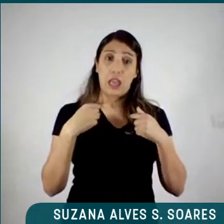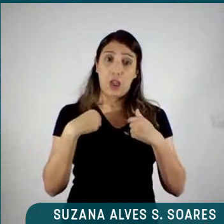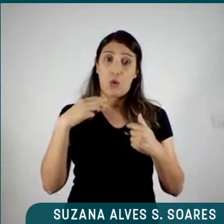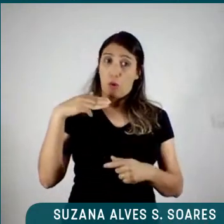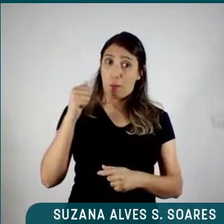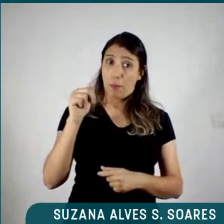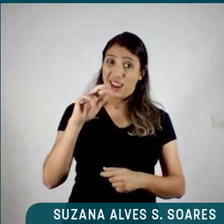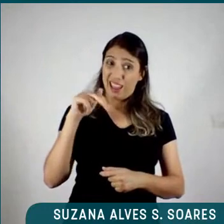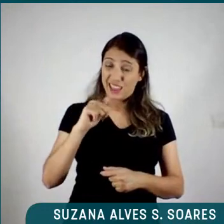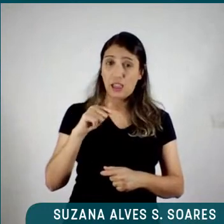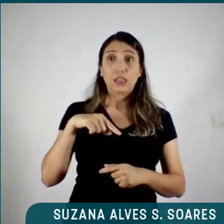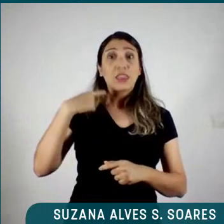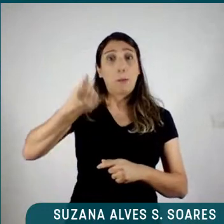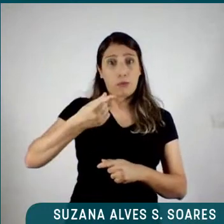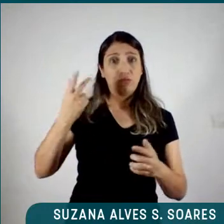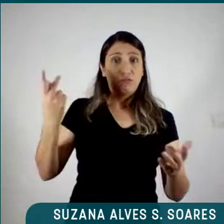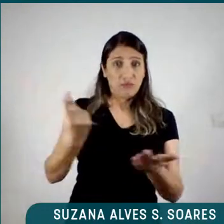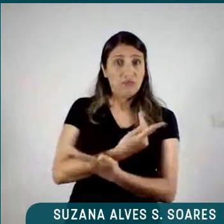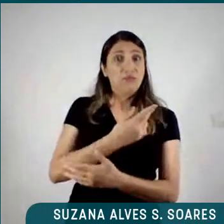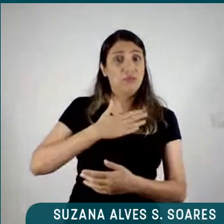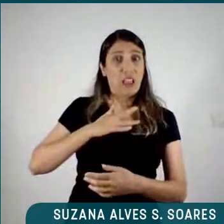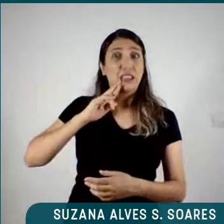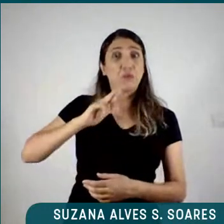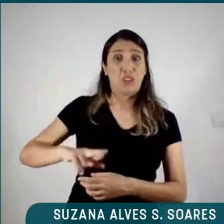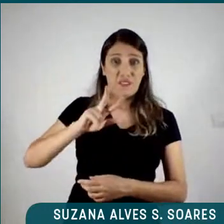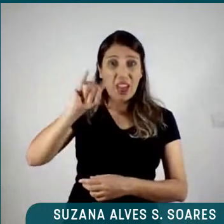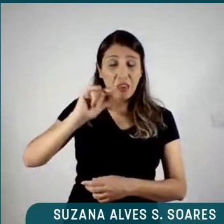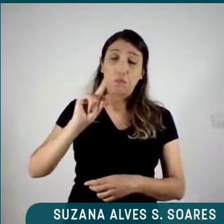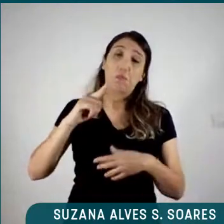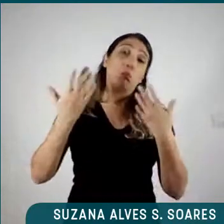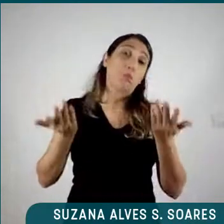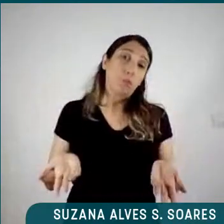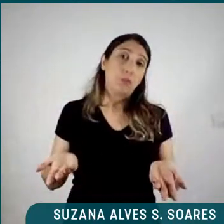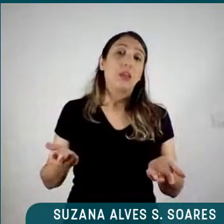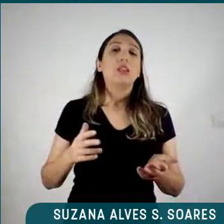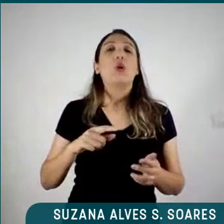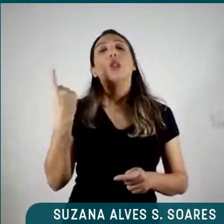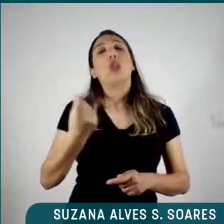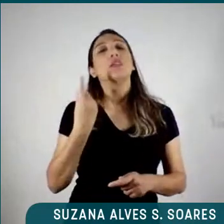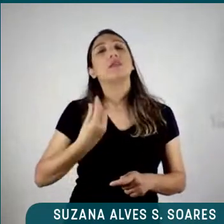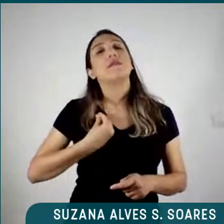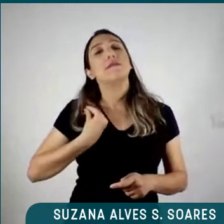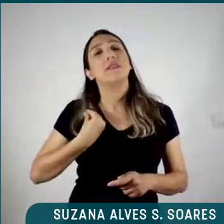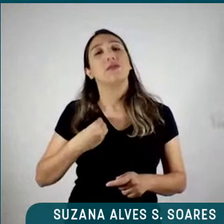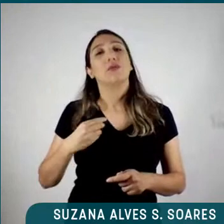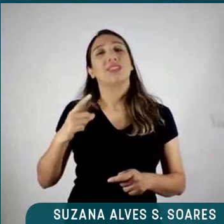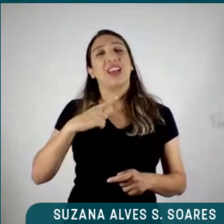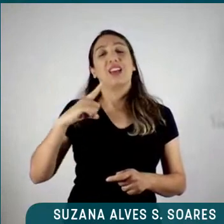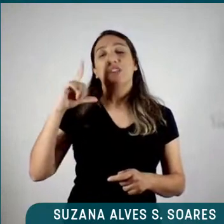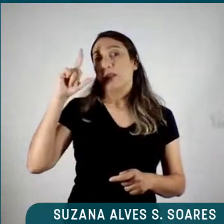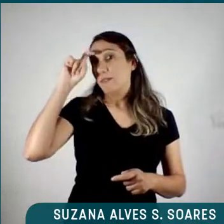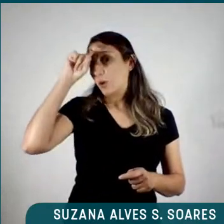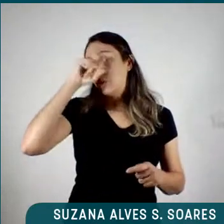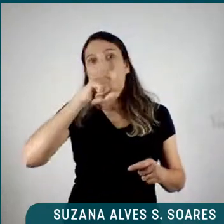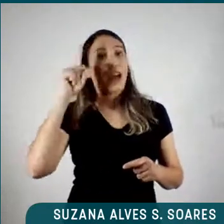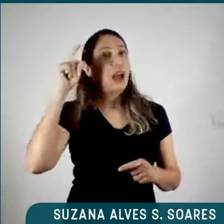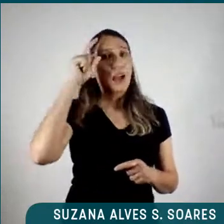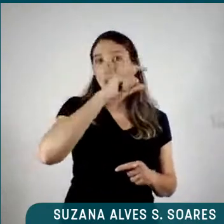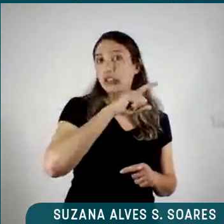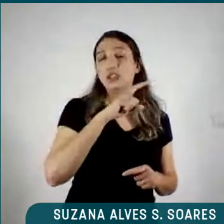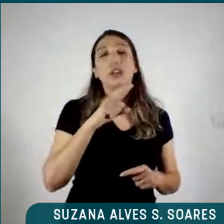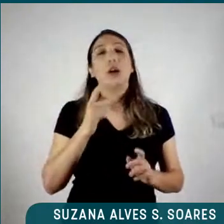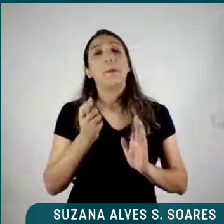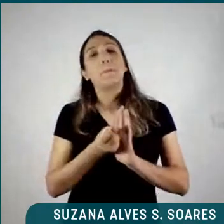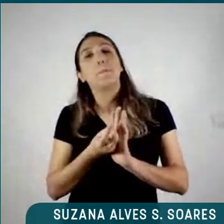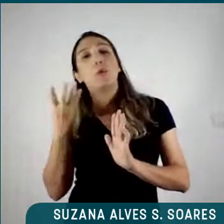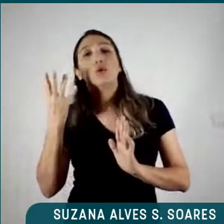in and sometimes when I am taking some decisions, I have to think myself,